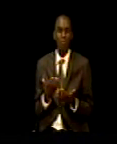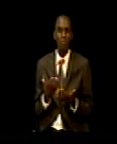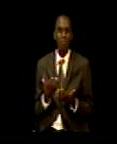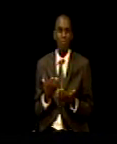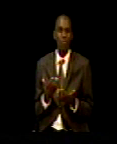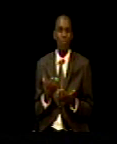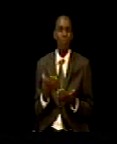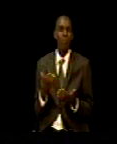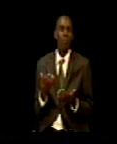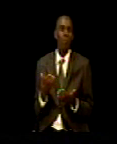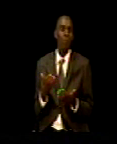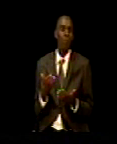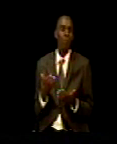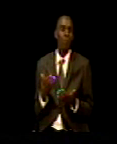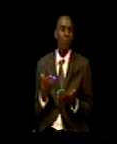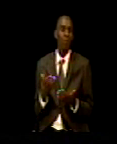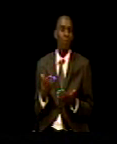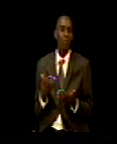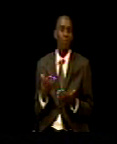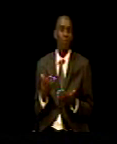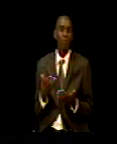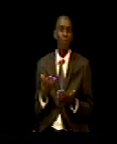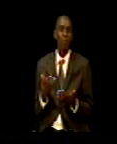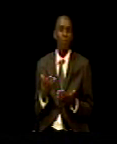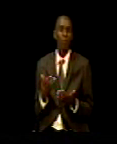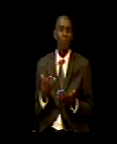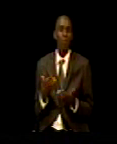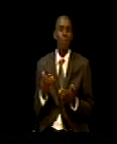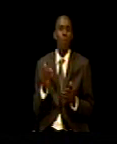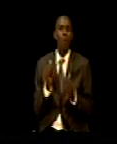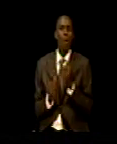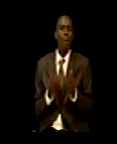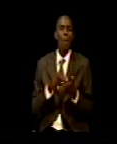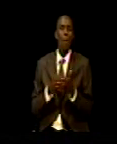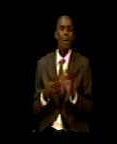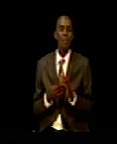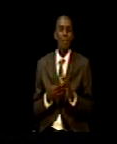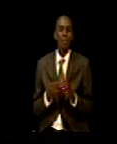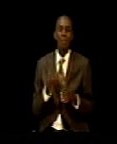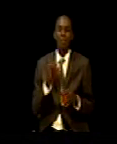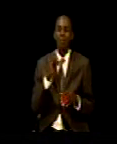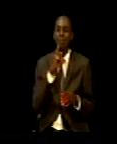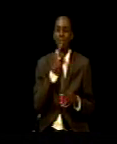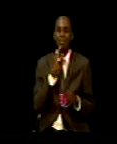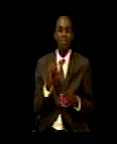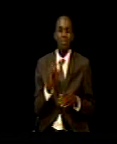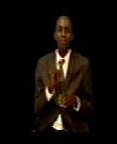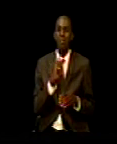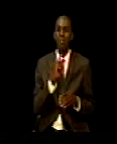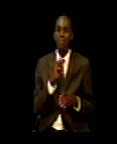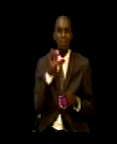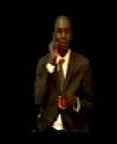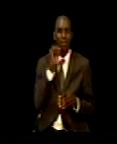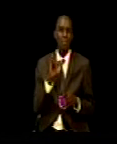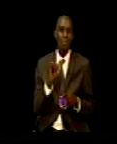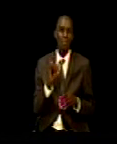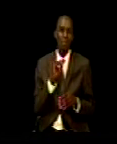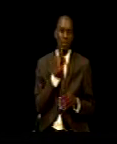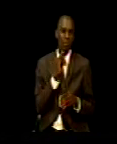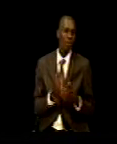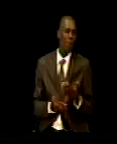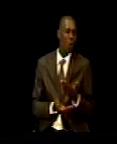over 15 to 5 over 15, meaning she was comatose. And in that process, the blood pressure was so